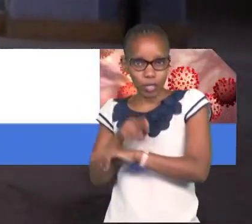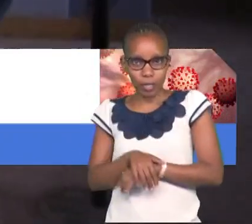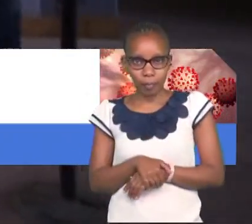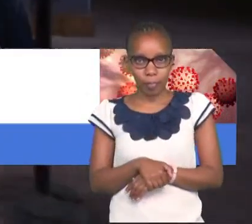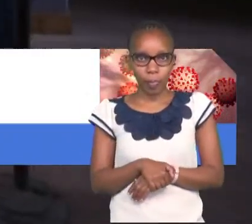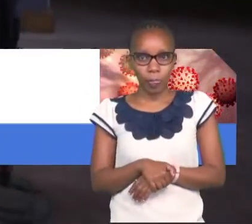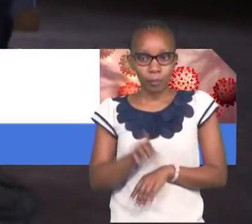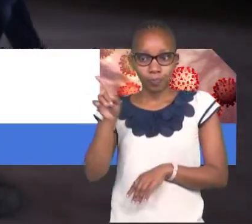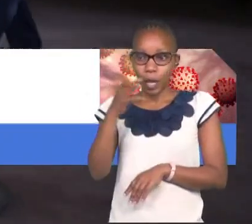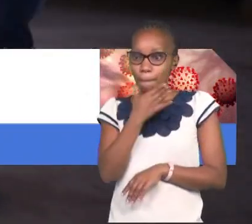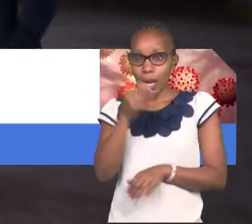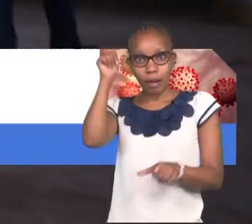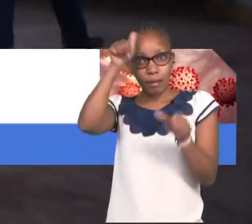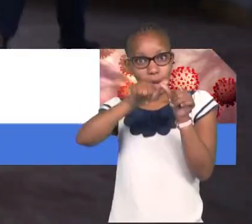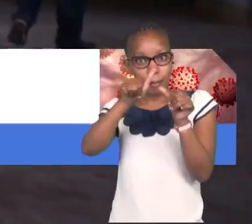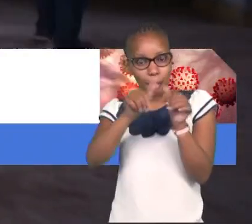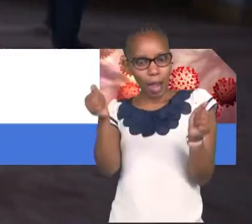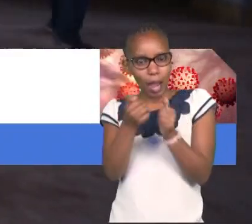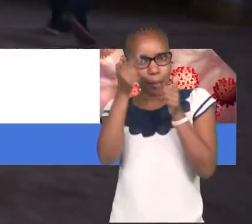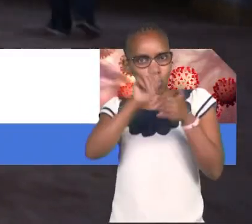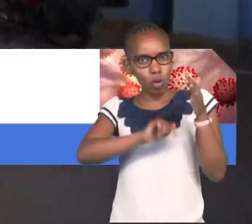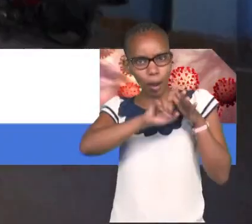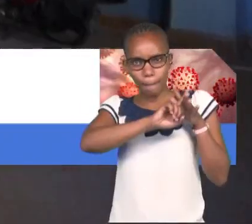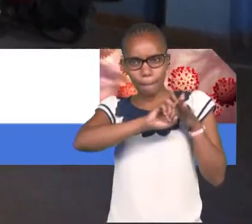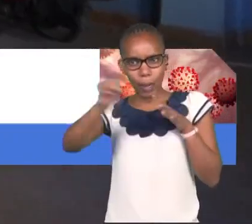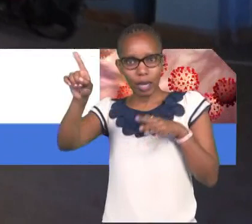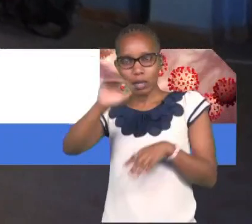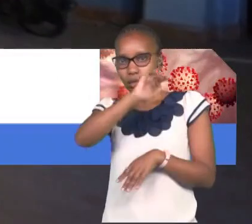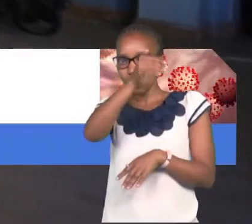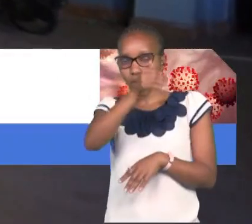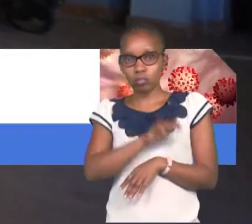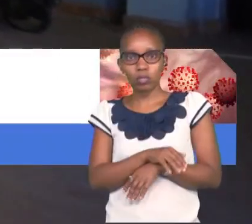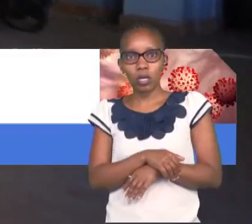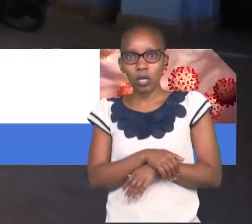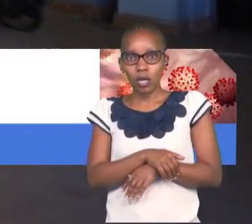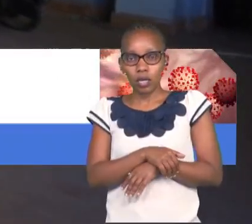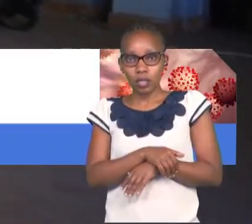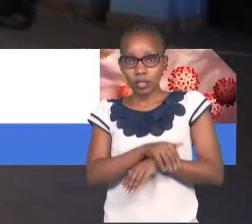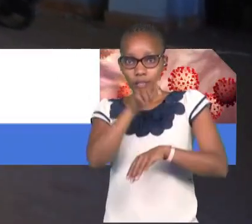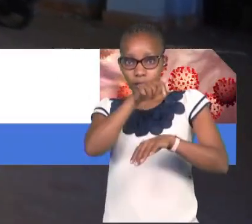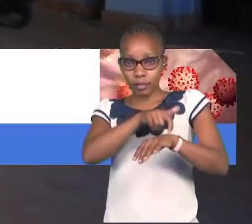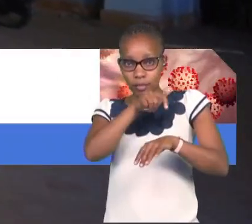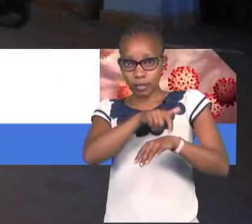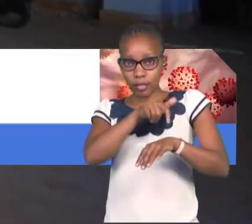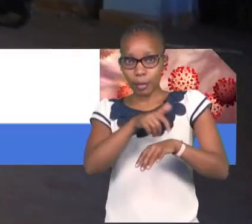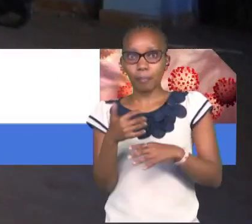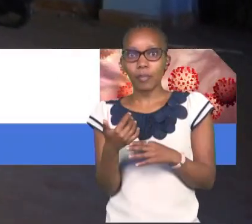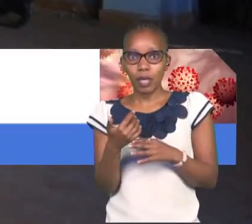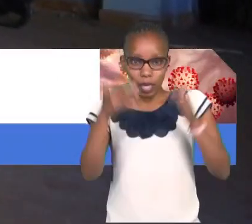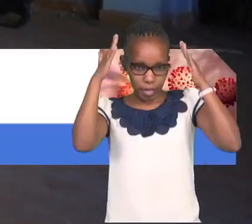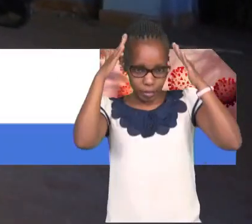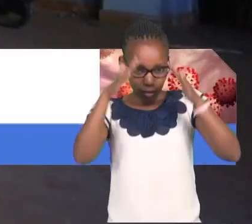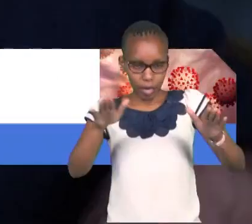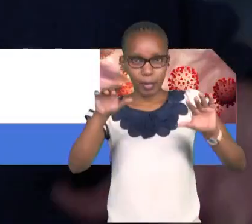Halil remembers the trauma of having to flee the desert city and its treasures as they fell into the hands of the so-called Islamic